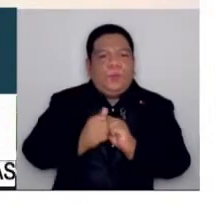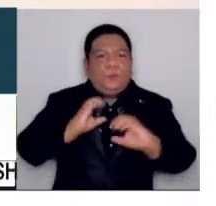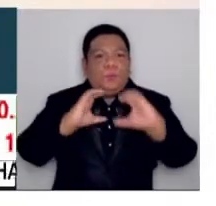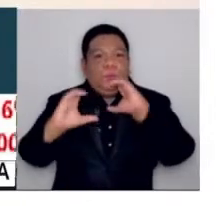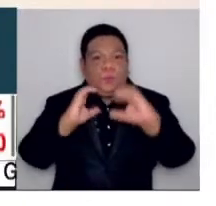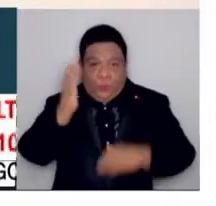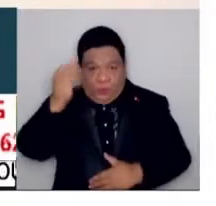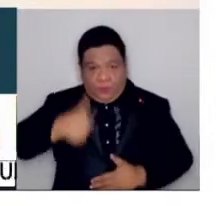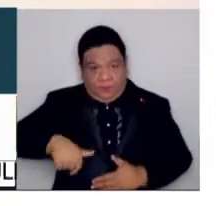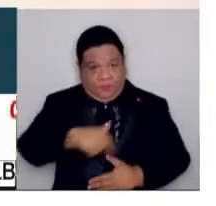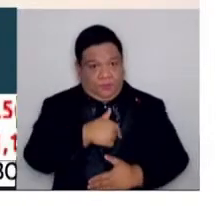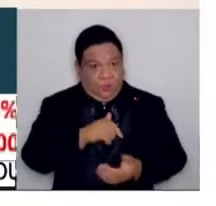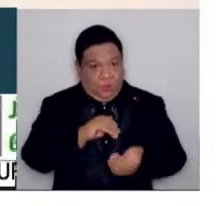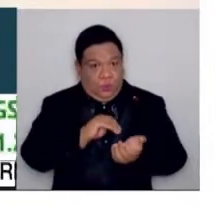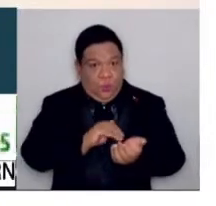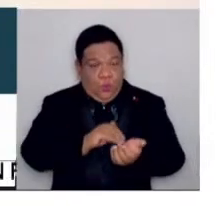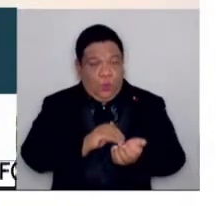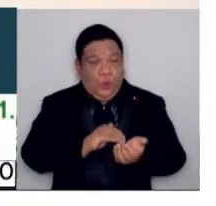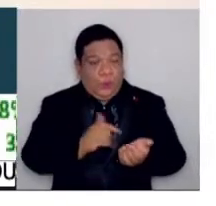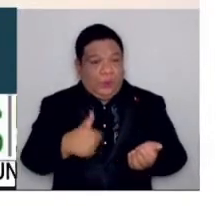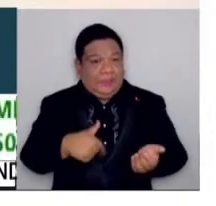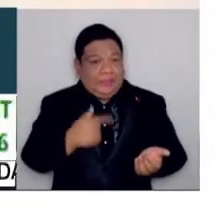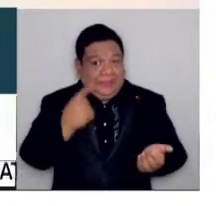kami mga doktor, we think na